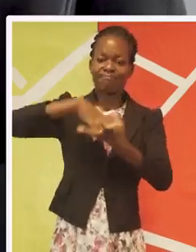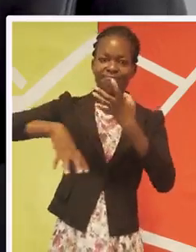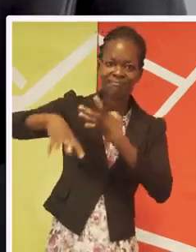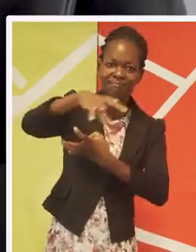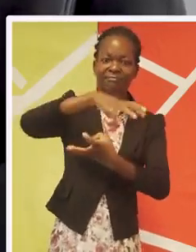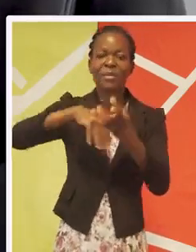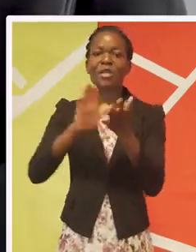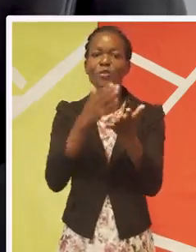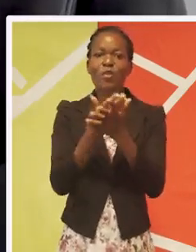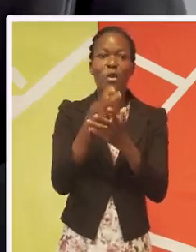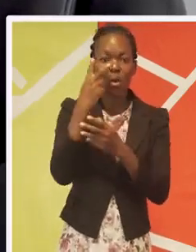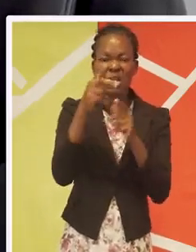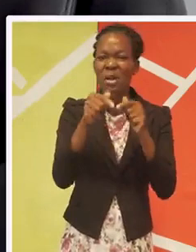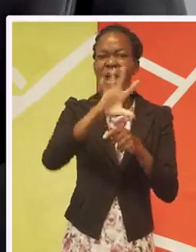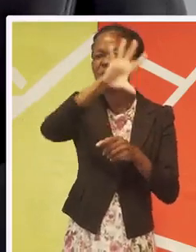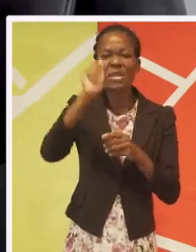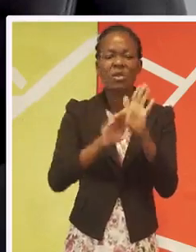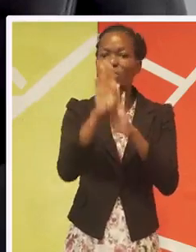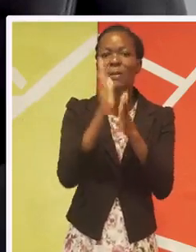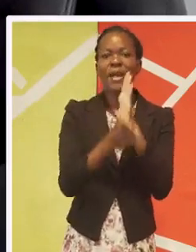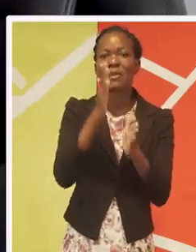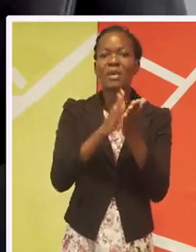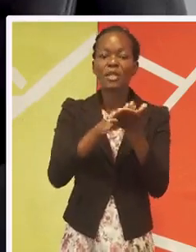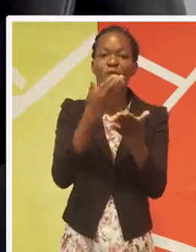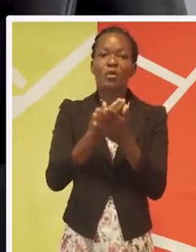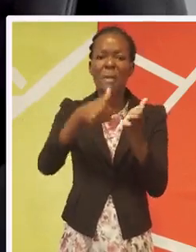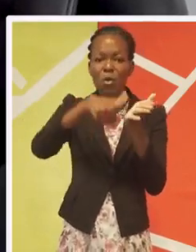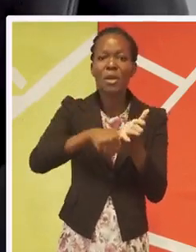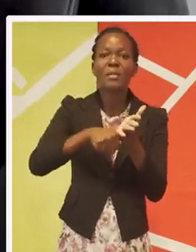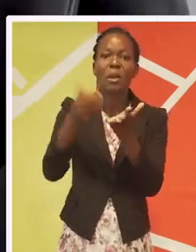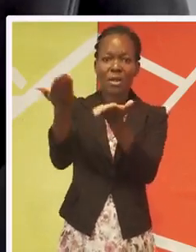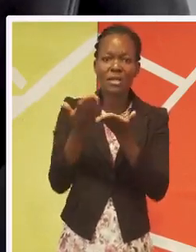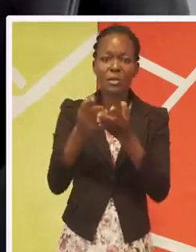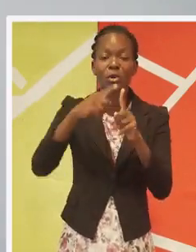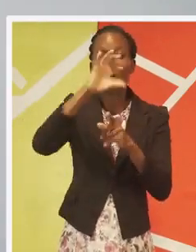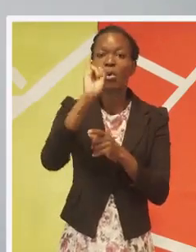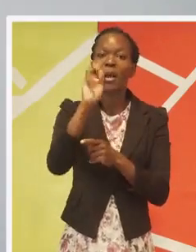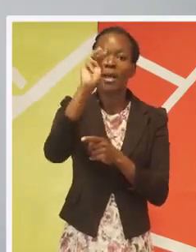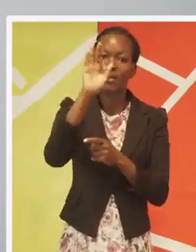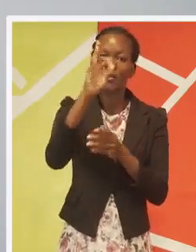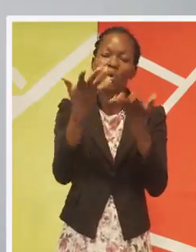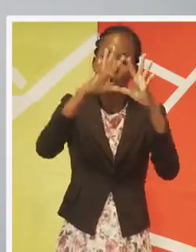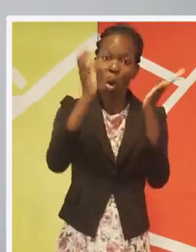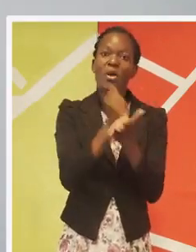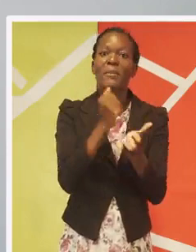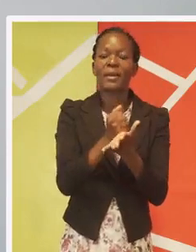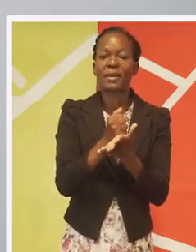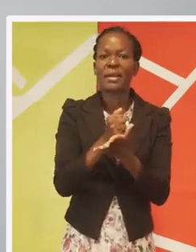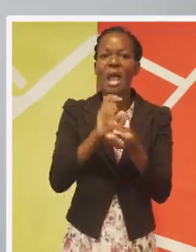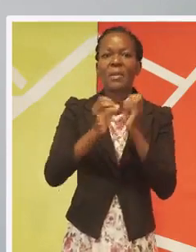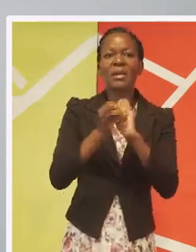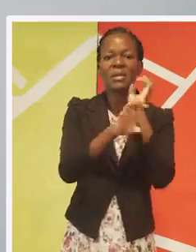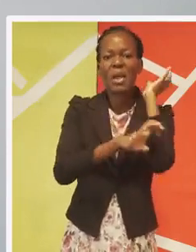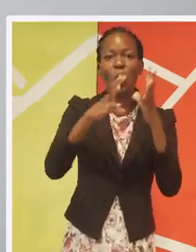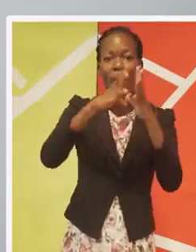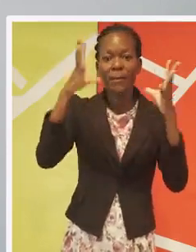they're in. But there is a twist to it because the loans come with a condition. So the one condition that the